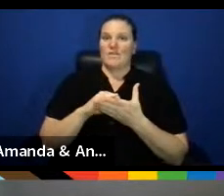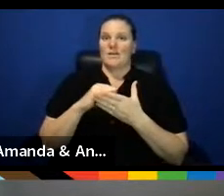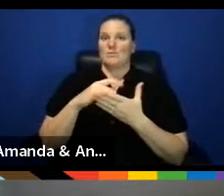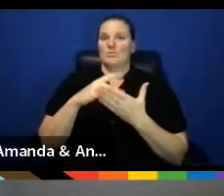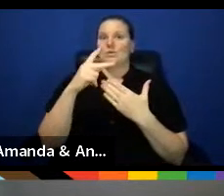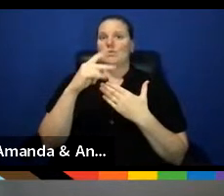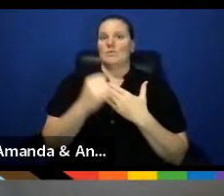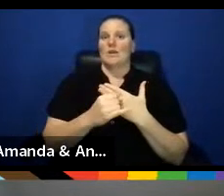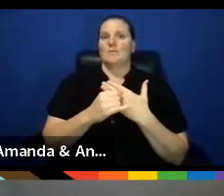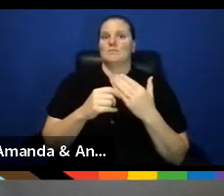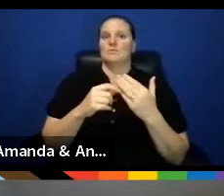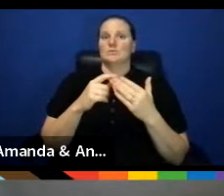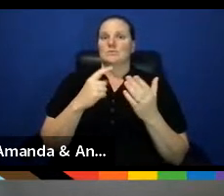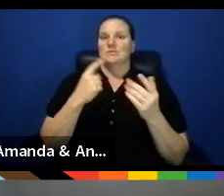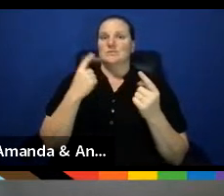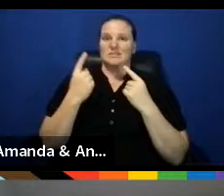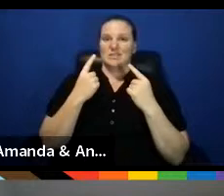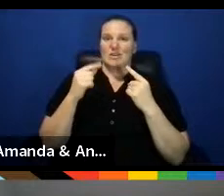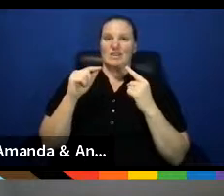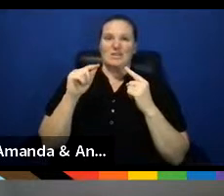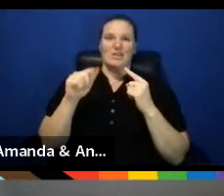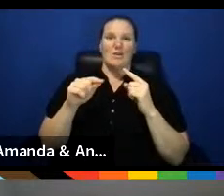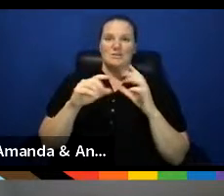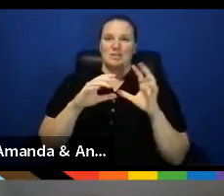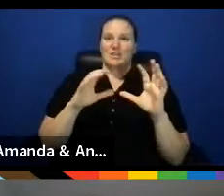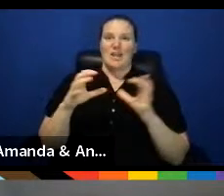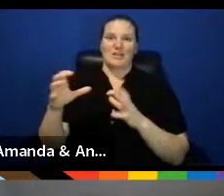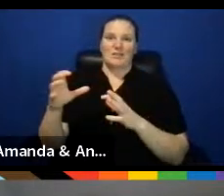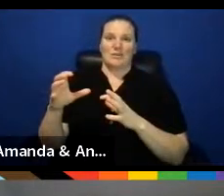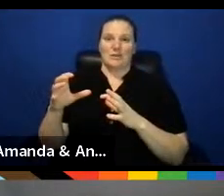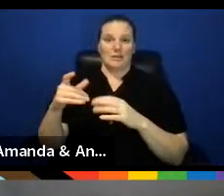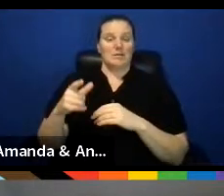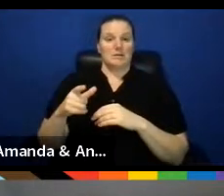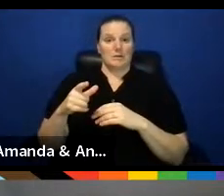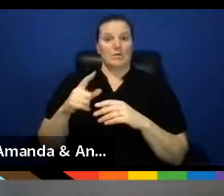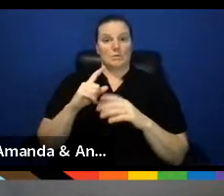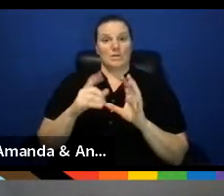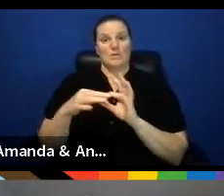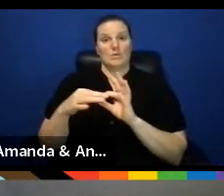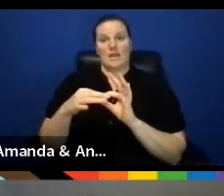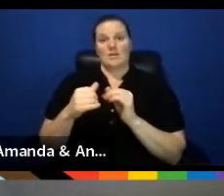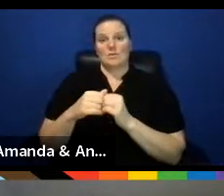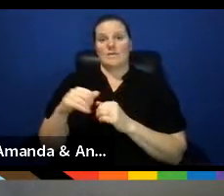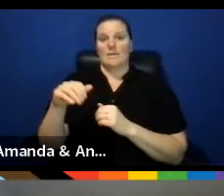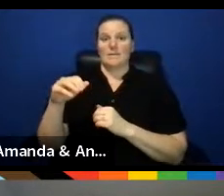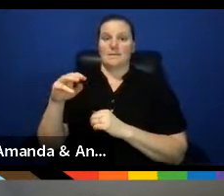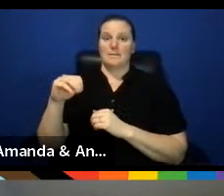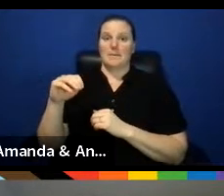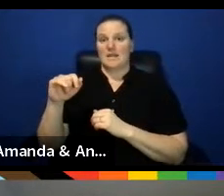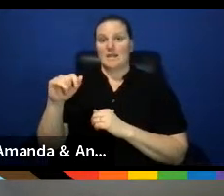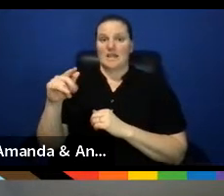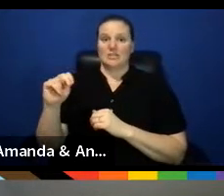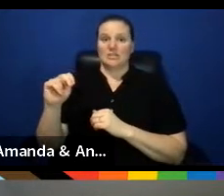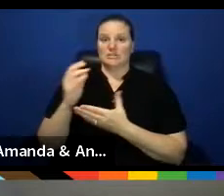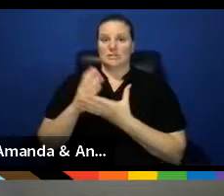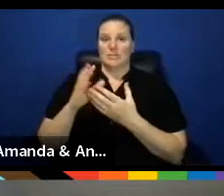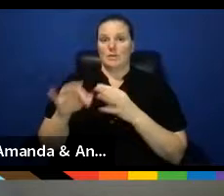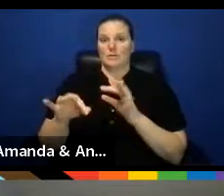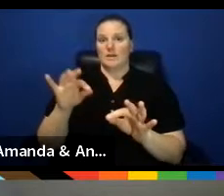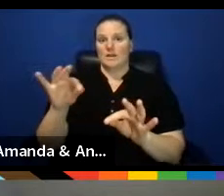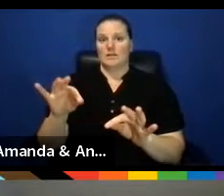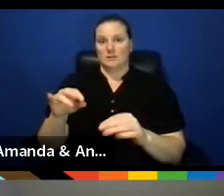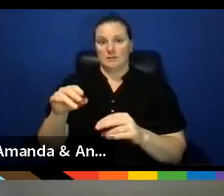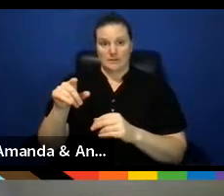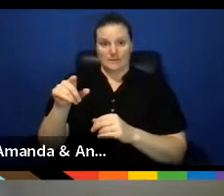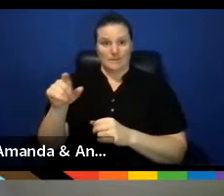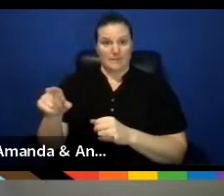consider. It's really just these ones under this category that are really related to those mitigations and some of those findings are these